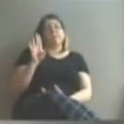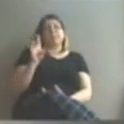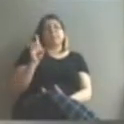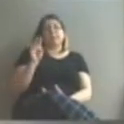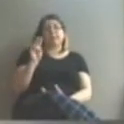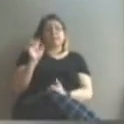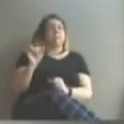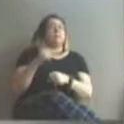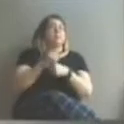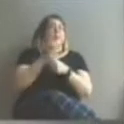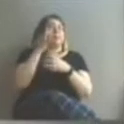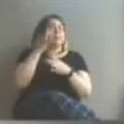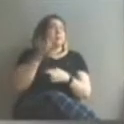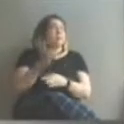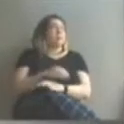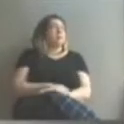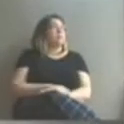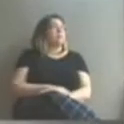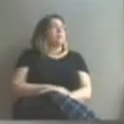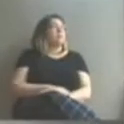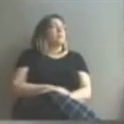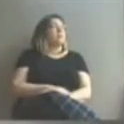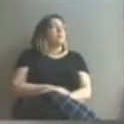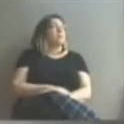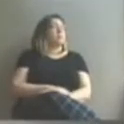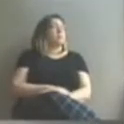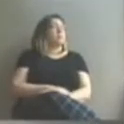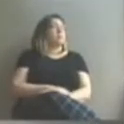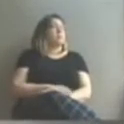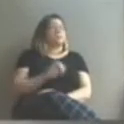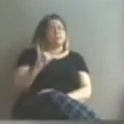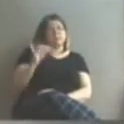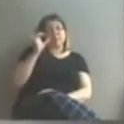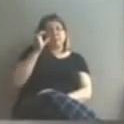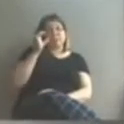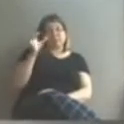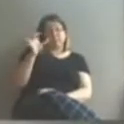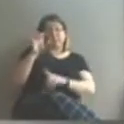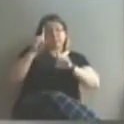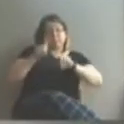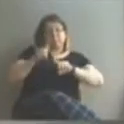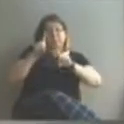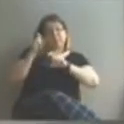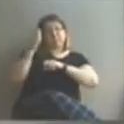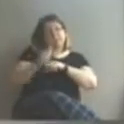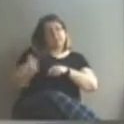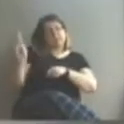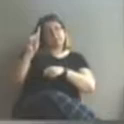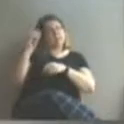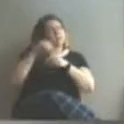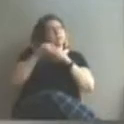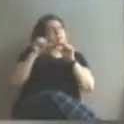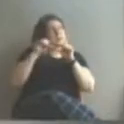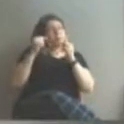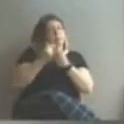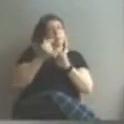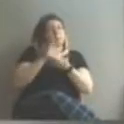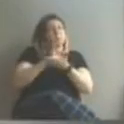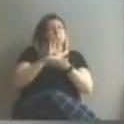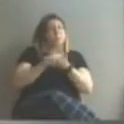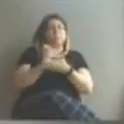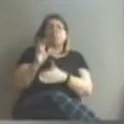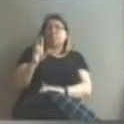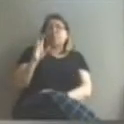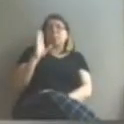yes. Okay, my other question is, has this concept been piloted anywhere in a group of schools, or are we just